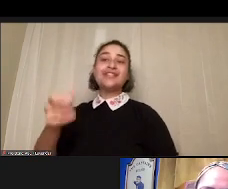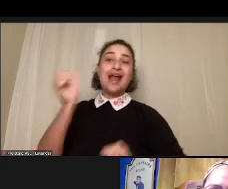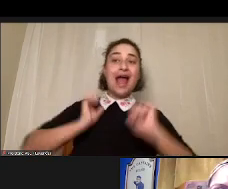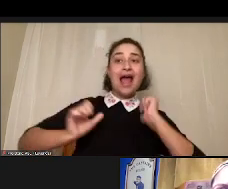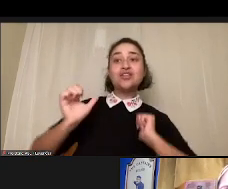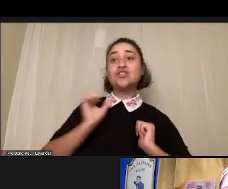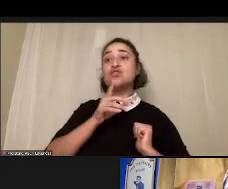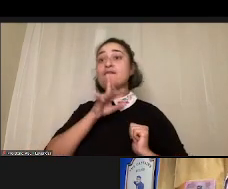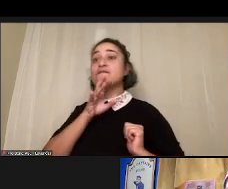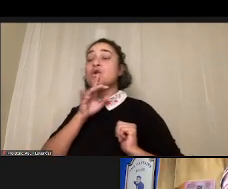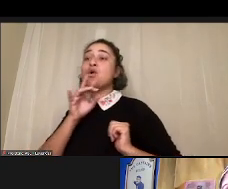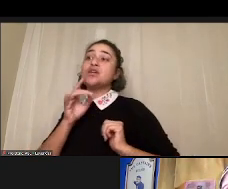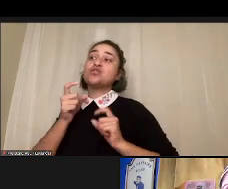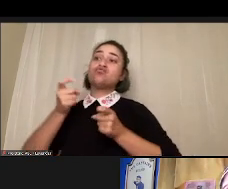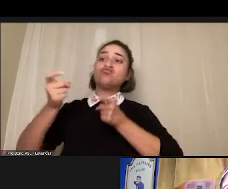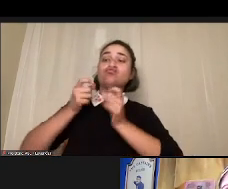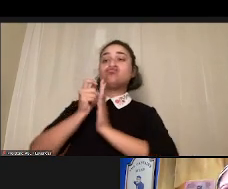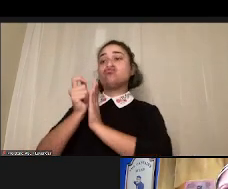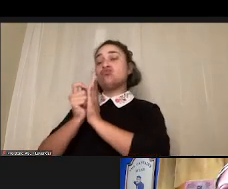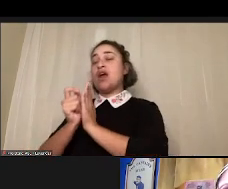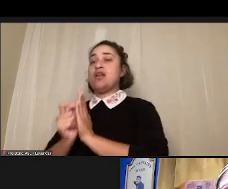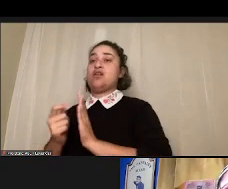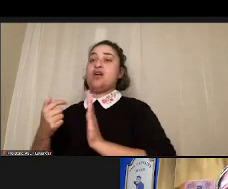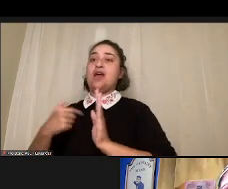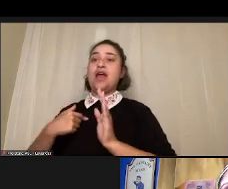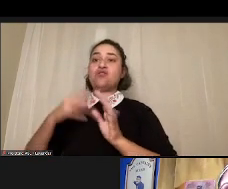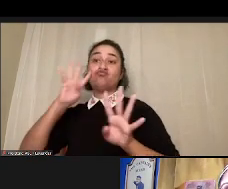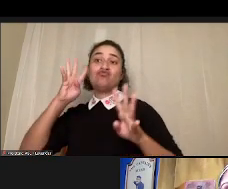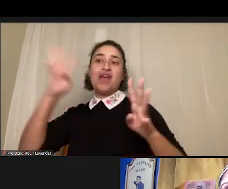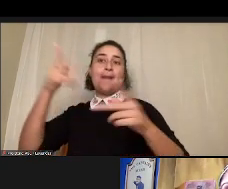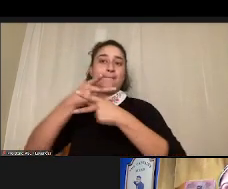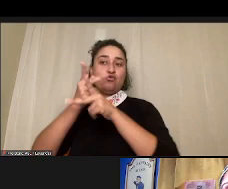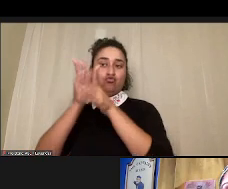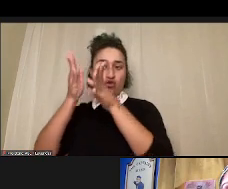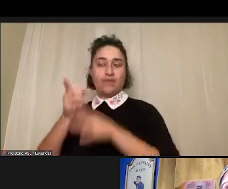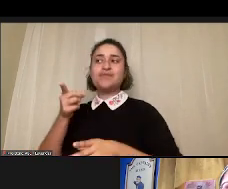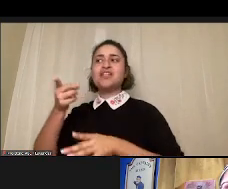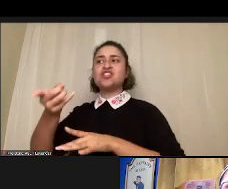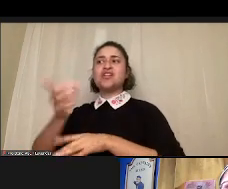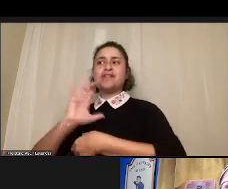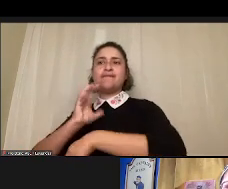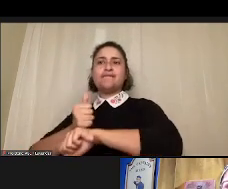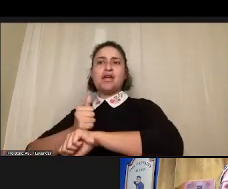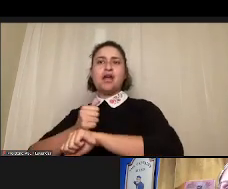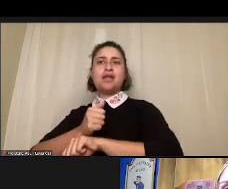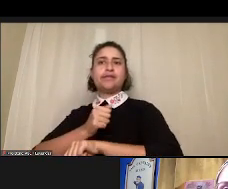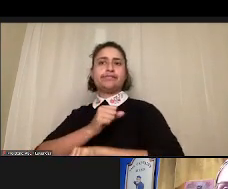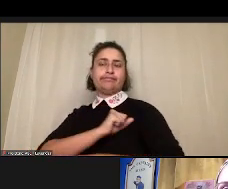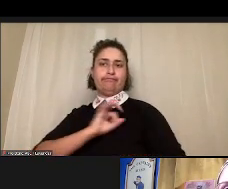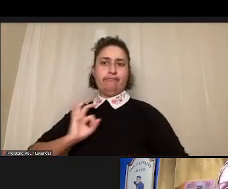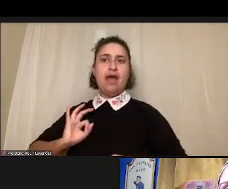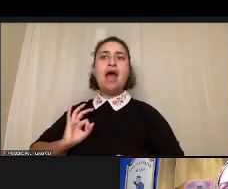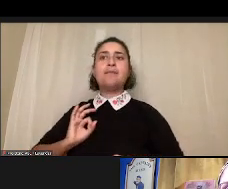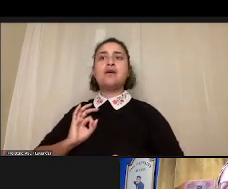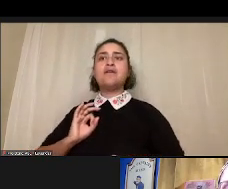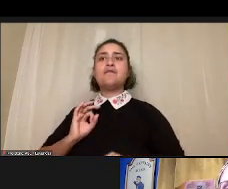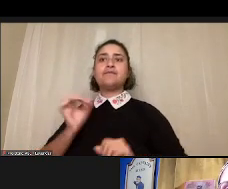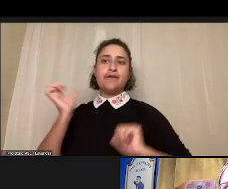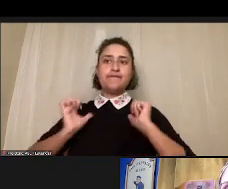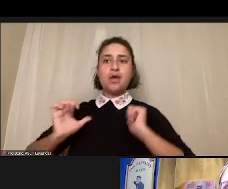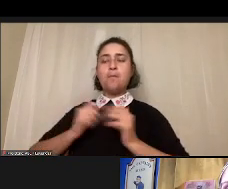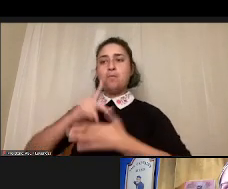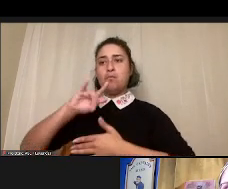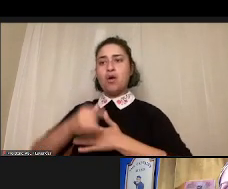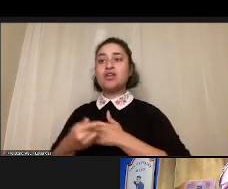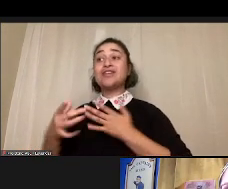writer, director, advocate, and creative producer. She is founding member and co-artistic producer of The Soul Project and lead